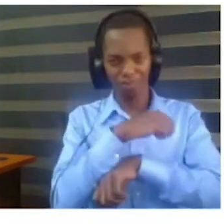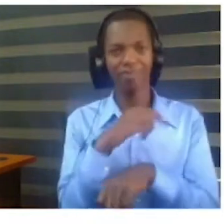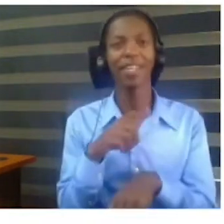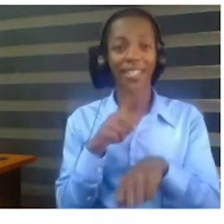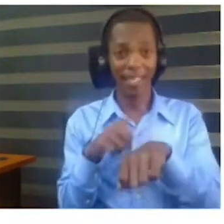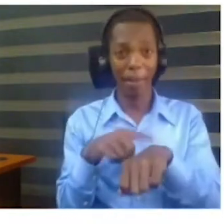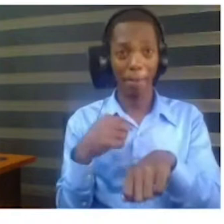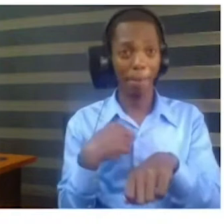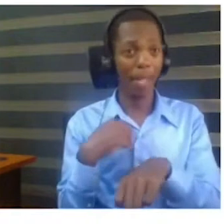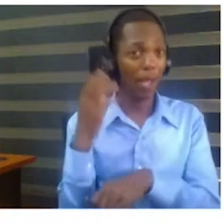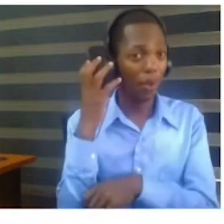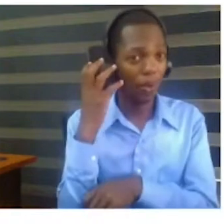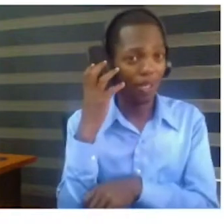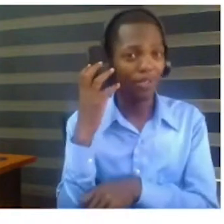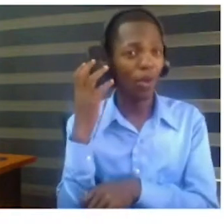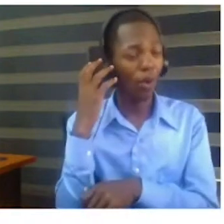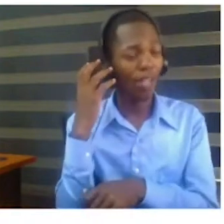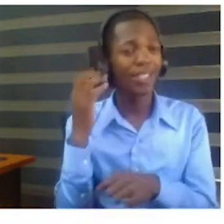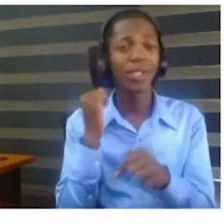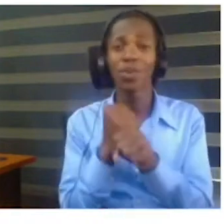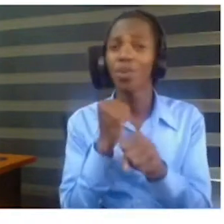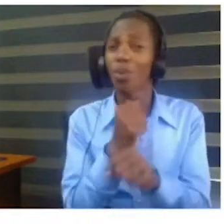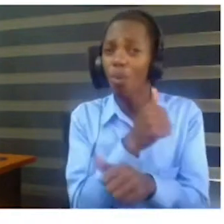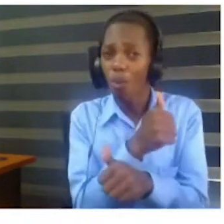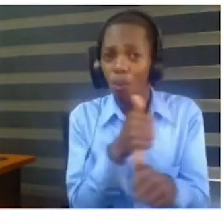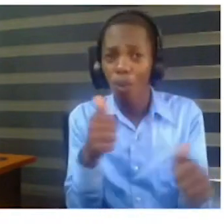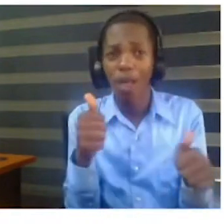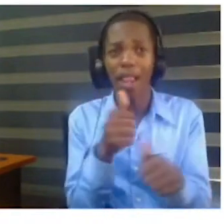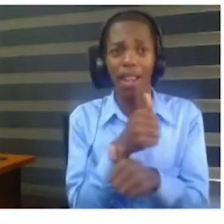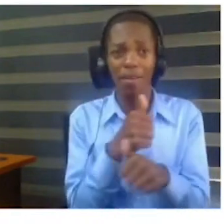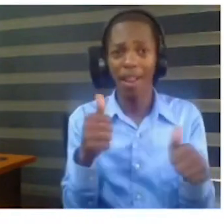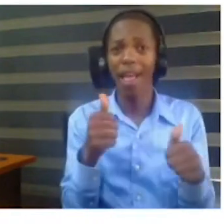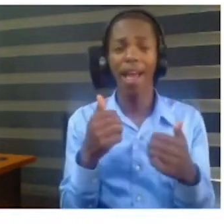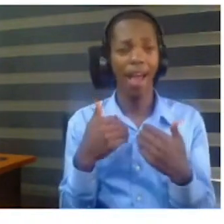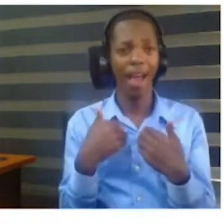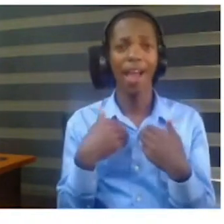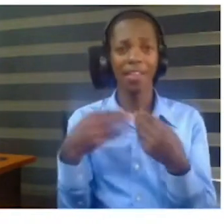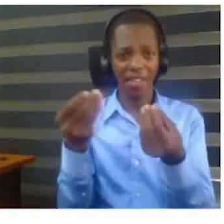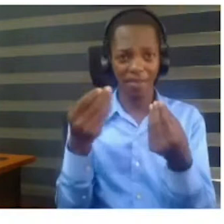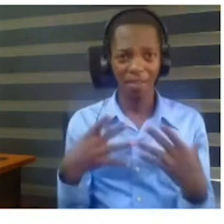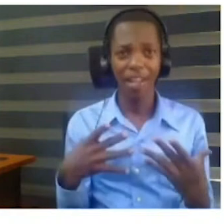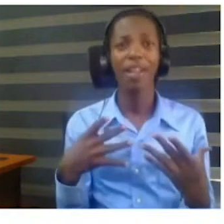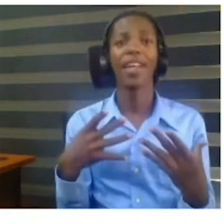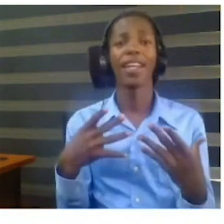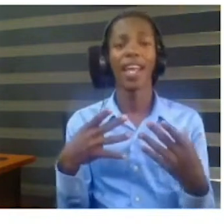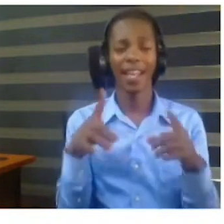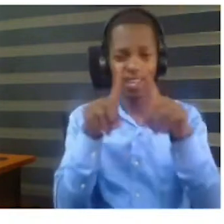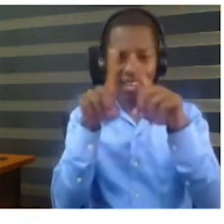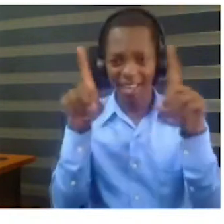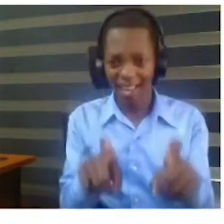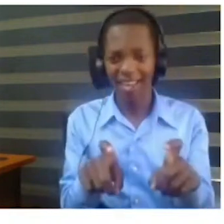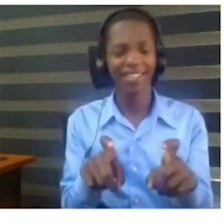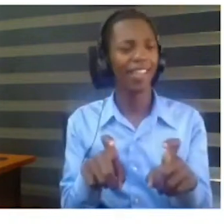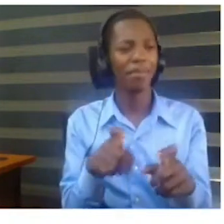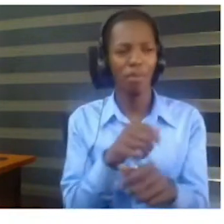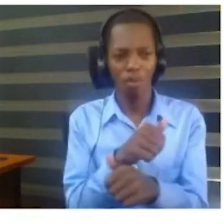good job providing me with all my books in Braille, and my exams were in Braille. But